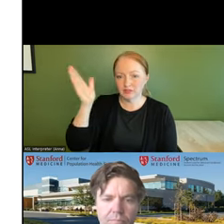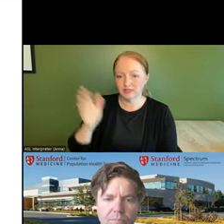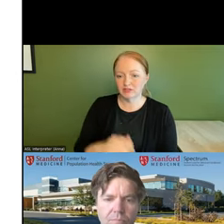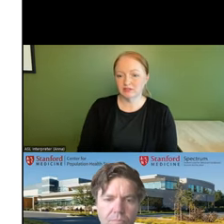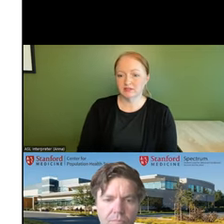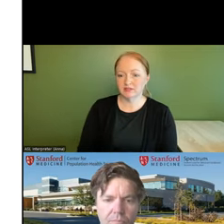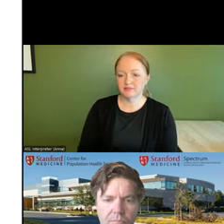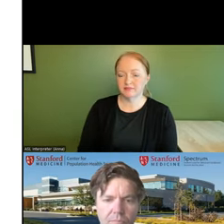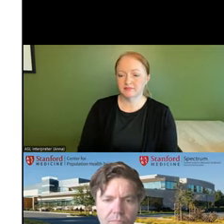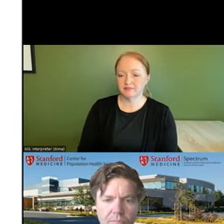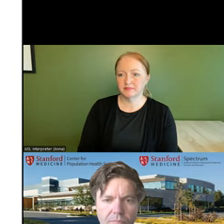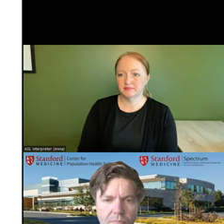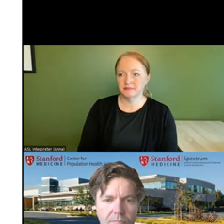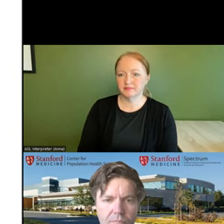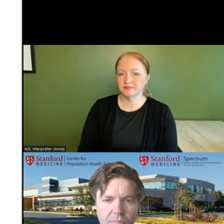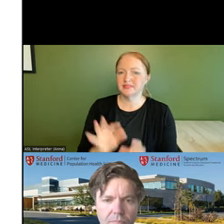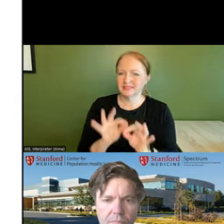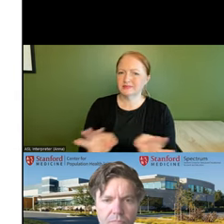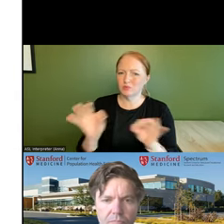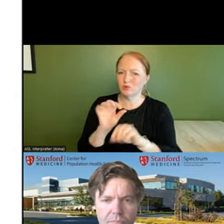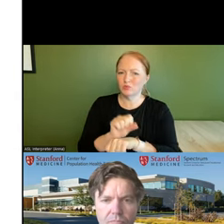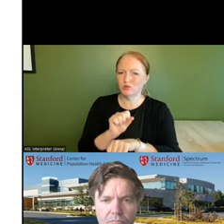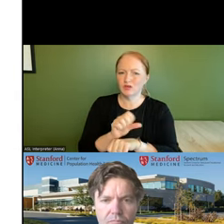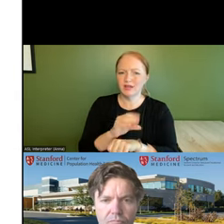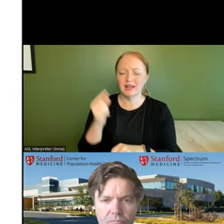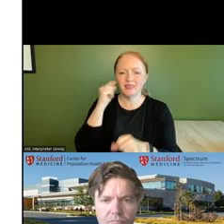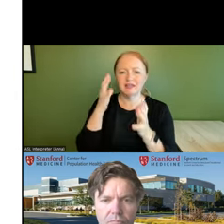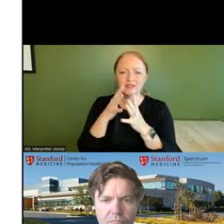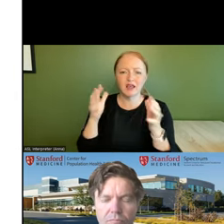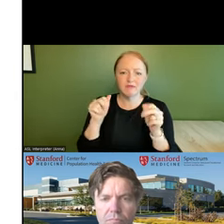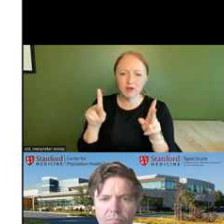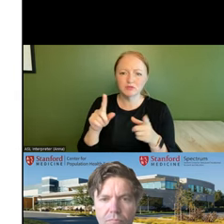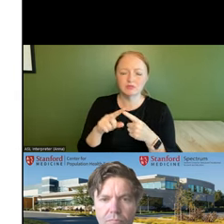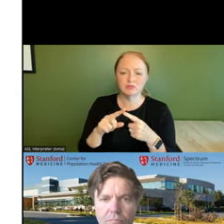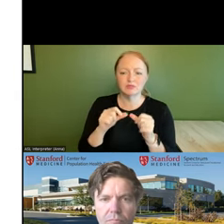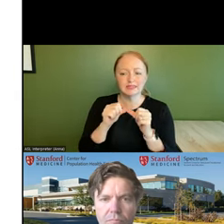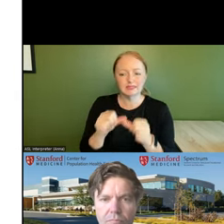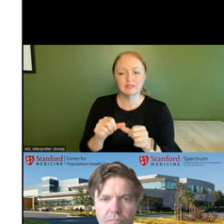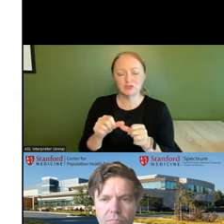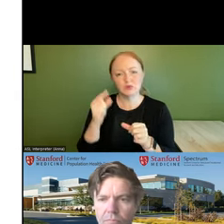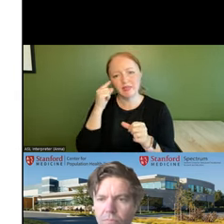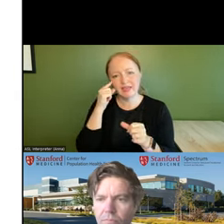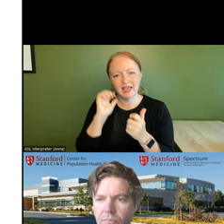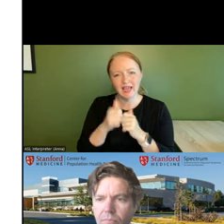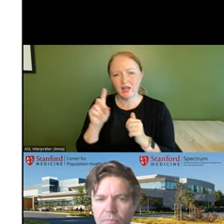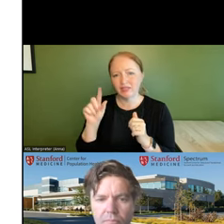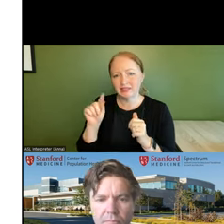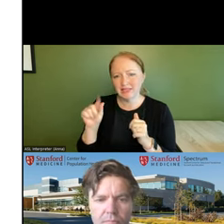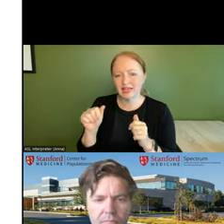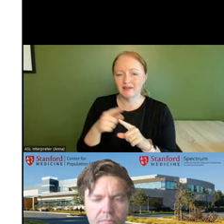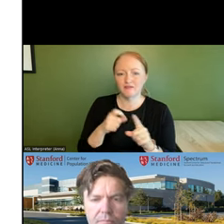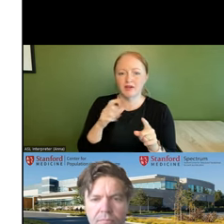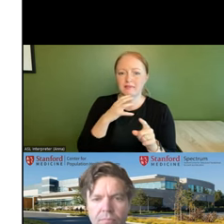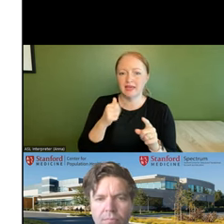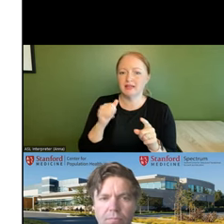um it's such important work and i think that there's so much opportunity to continue thinking how the data from the